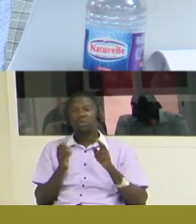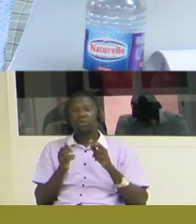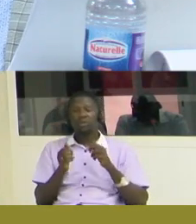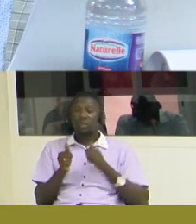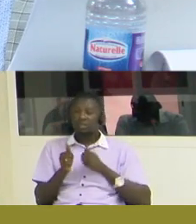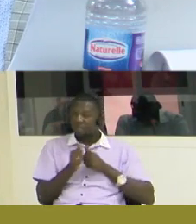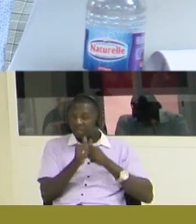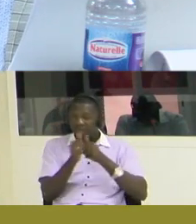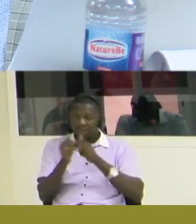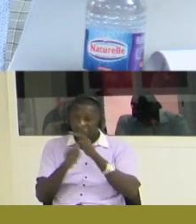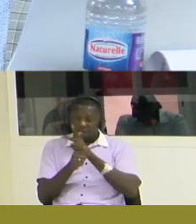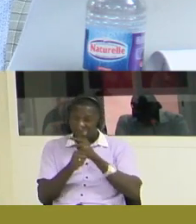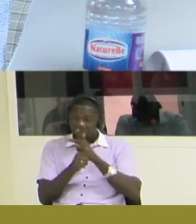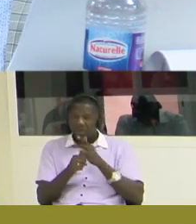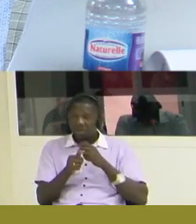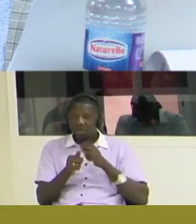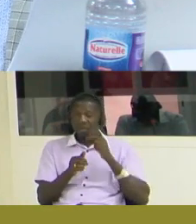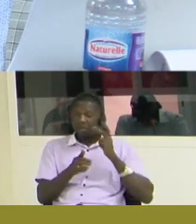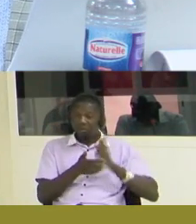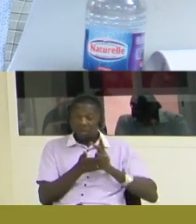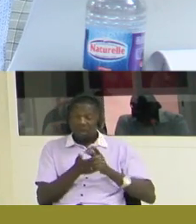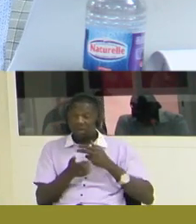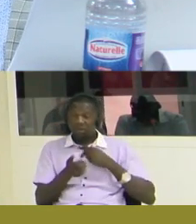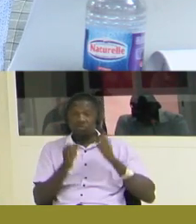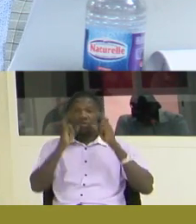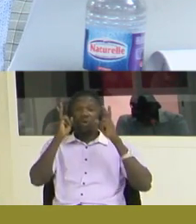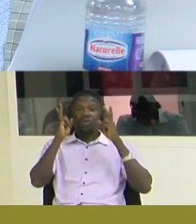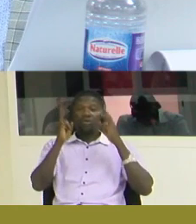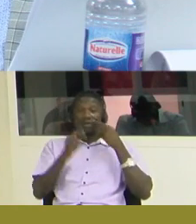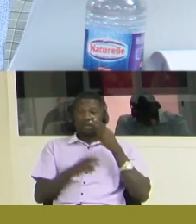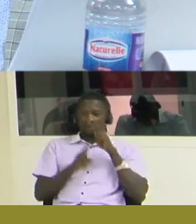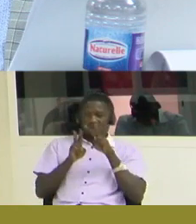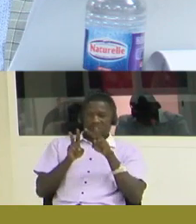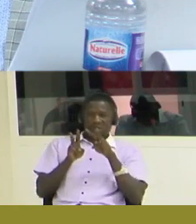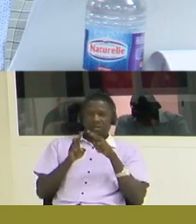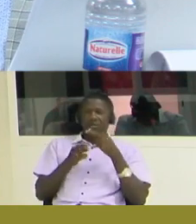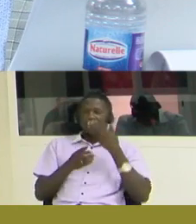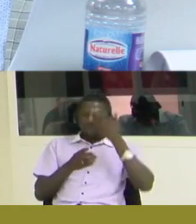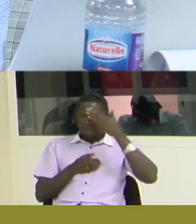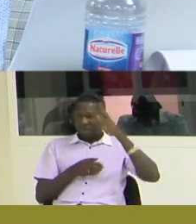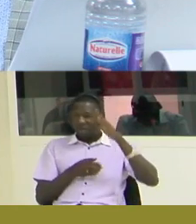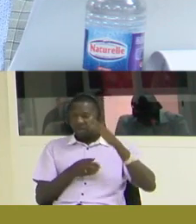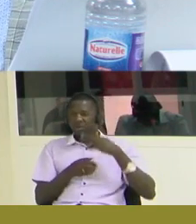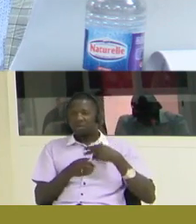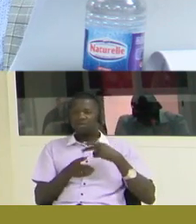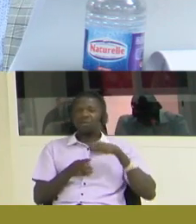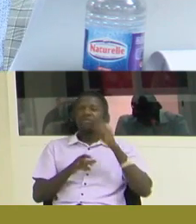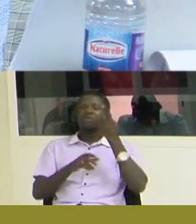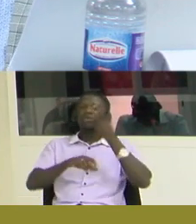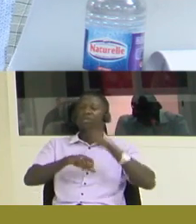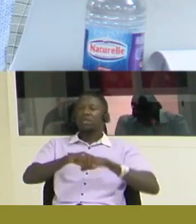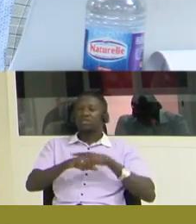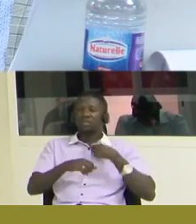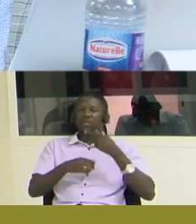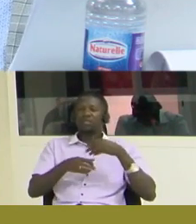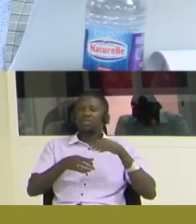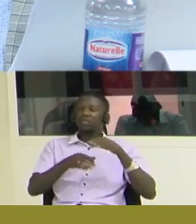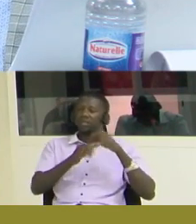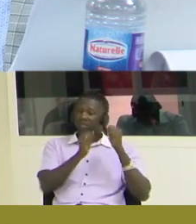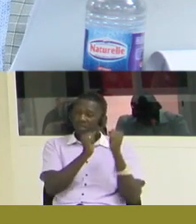alarmed and surprised to have seen the behave in such a manner for the first time since the takeover